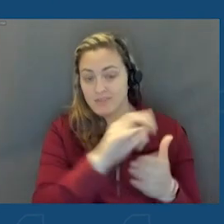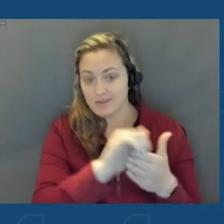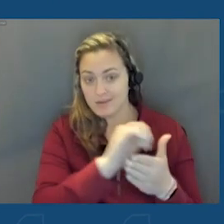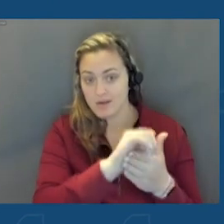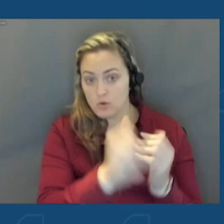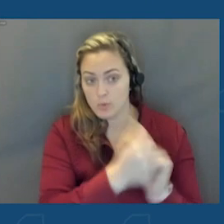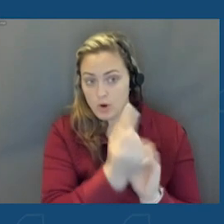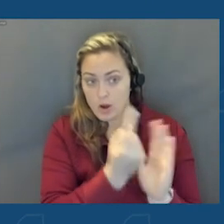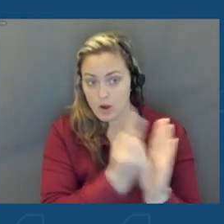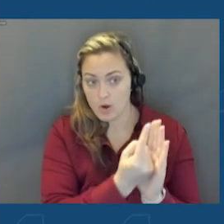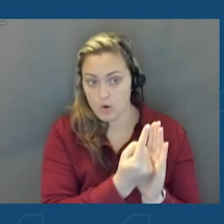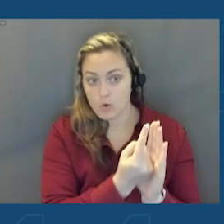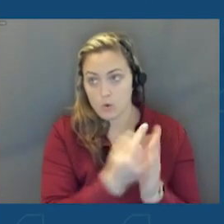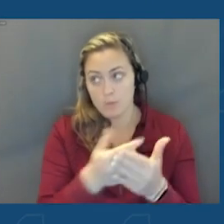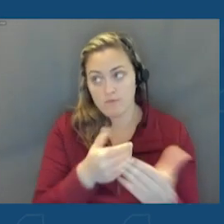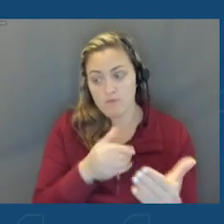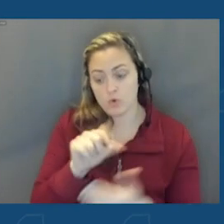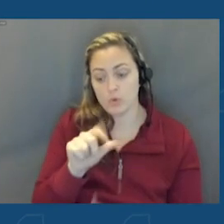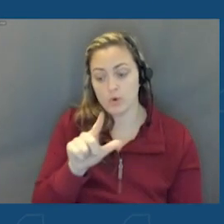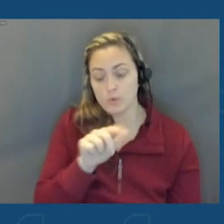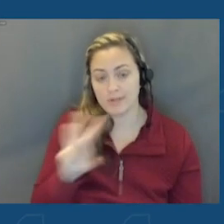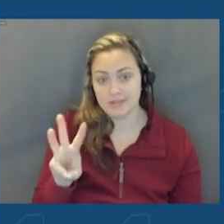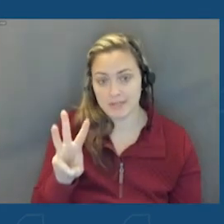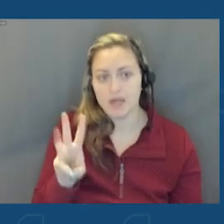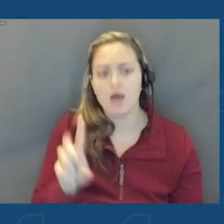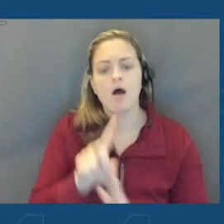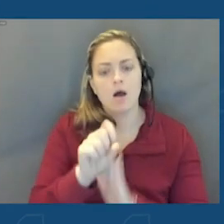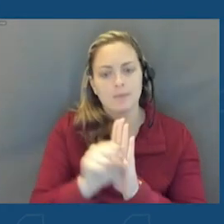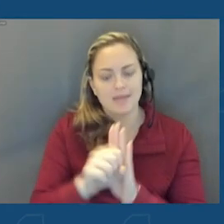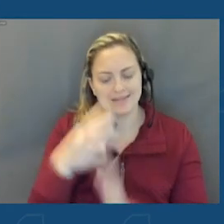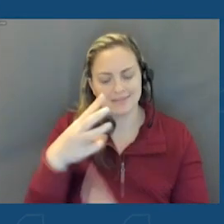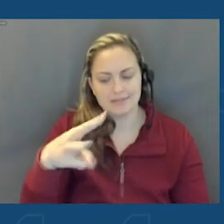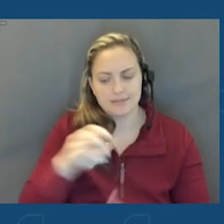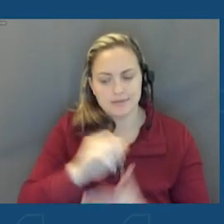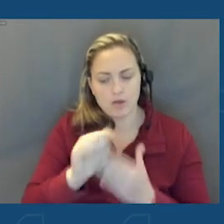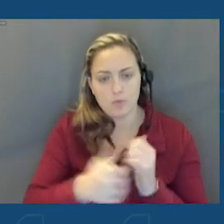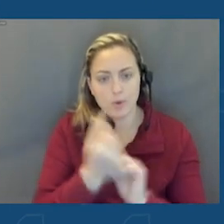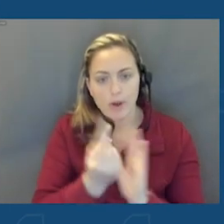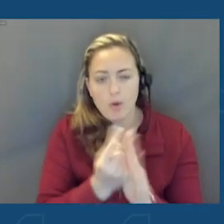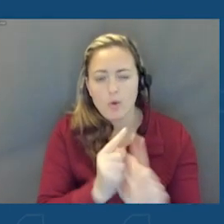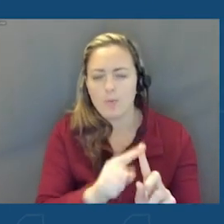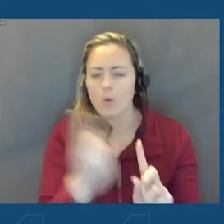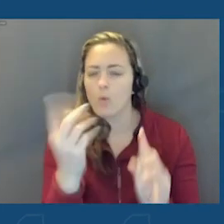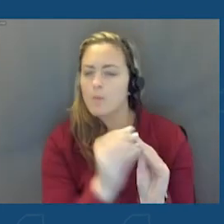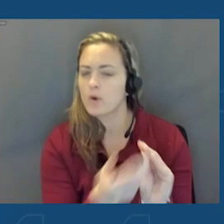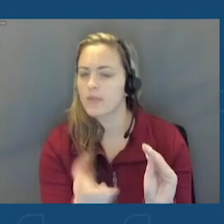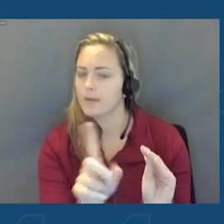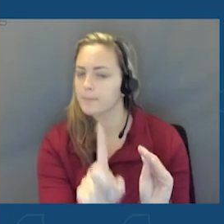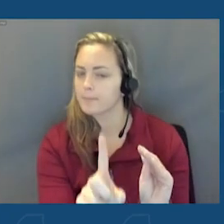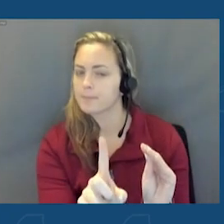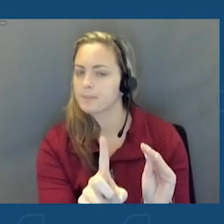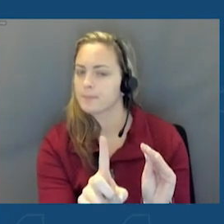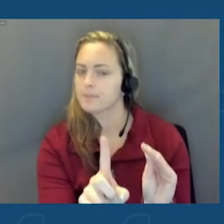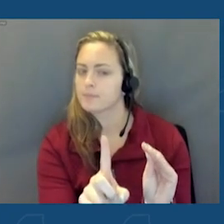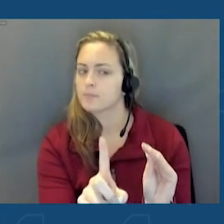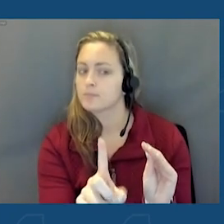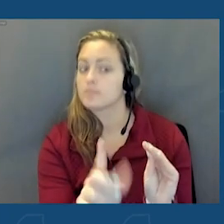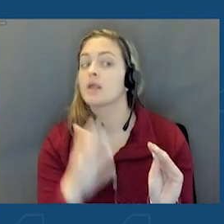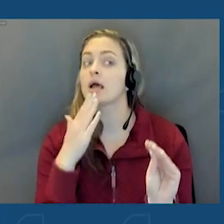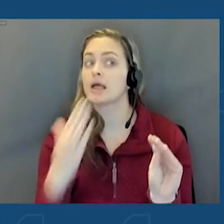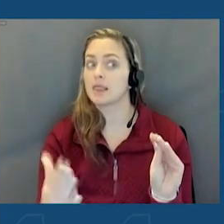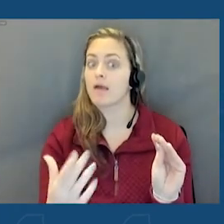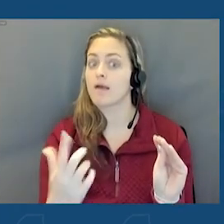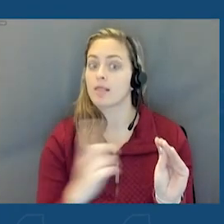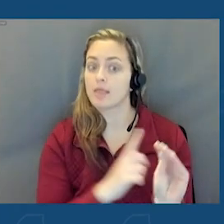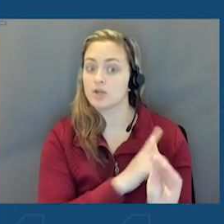by 2026, upstate $16 an hour. But one more thing I said, and I thank the legislator, I thank